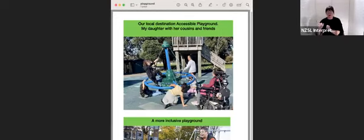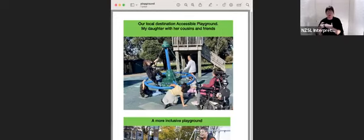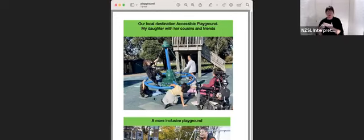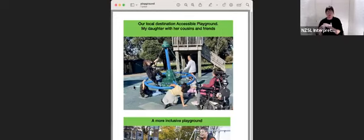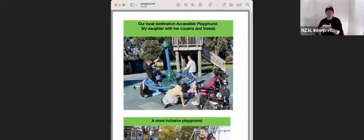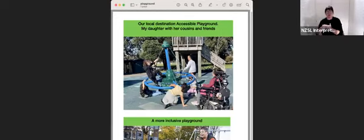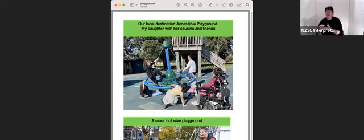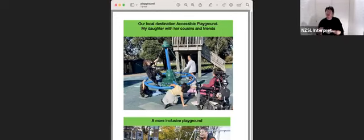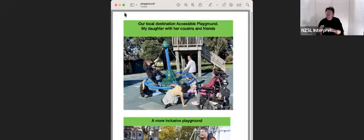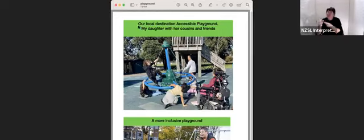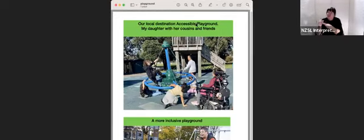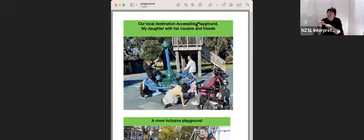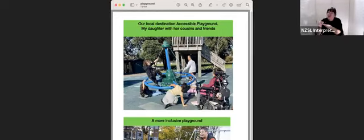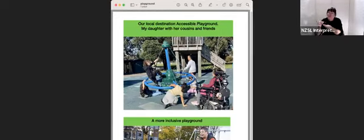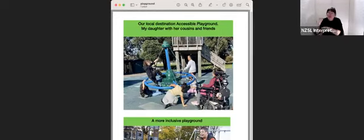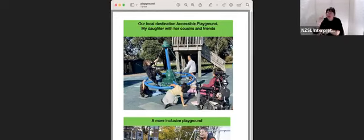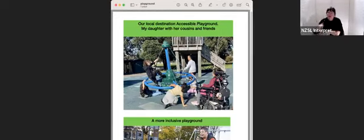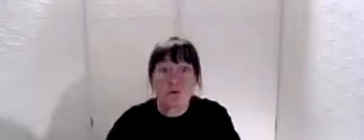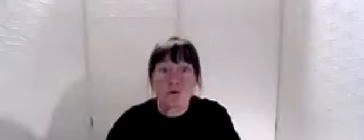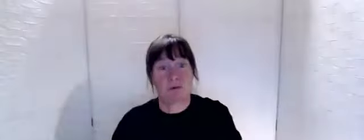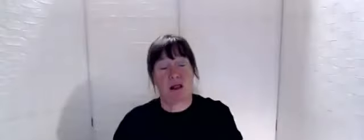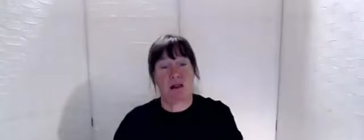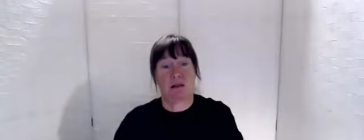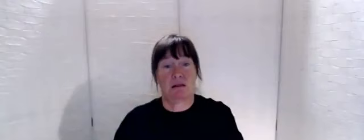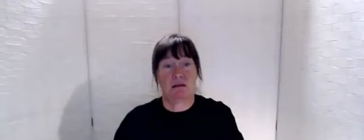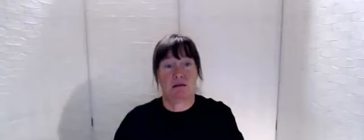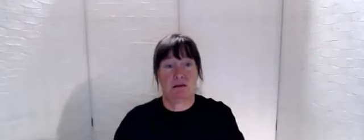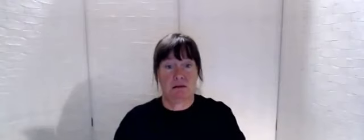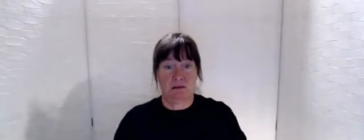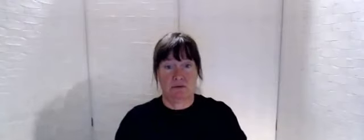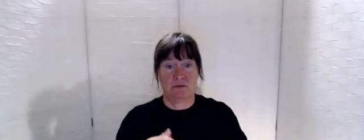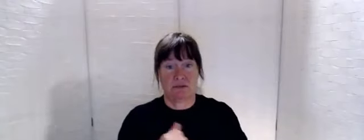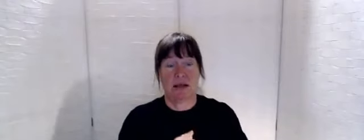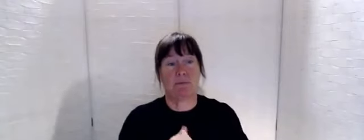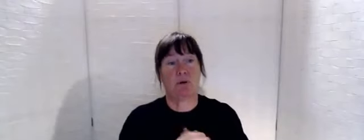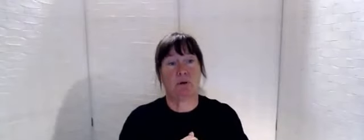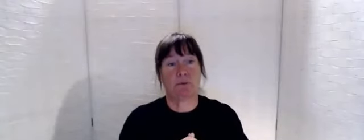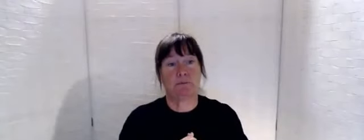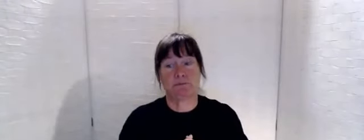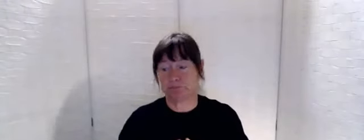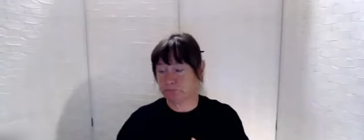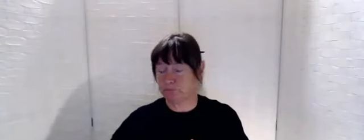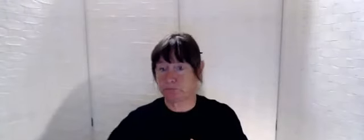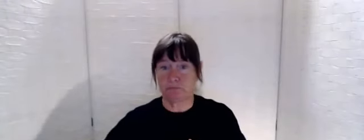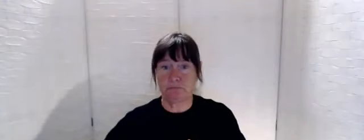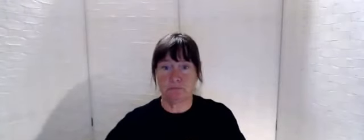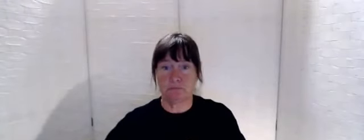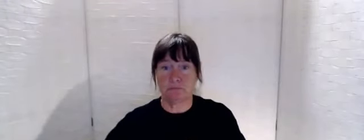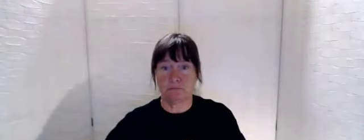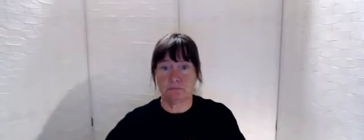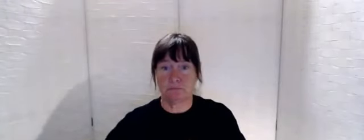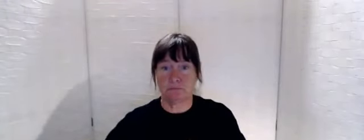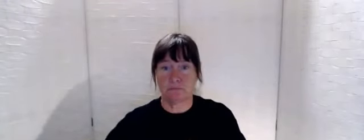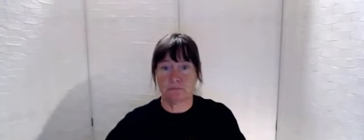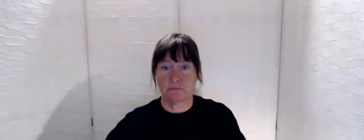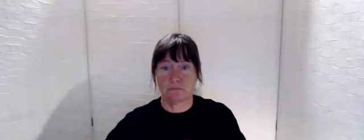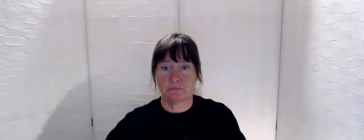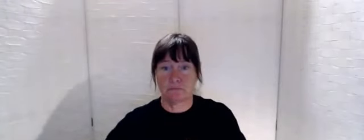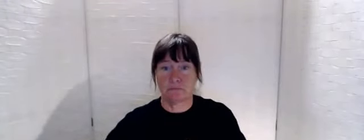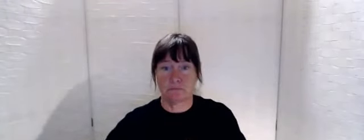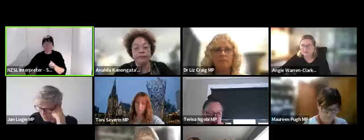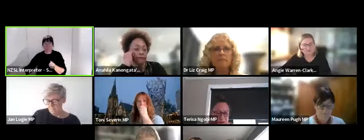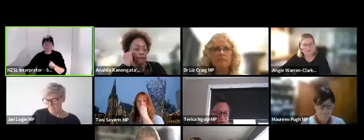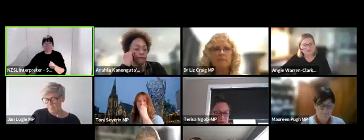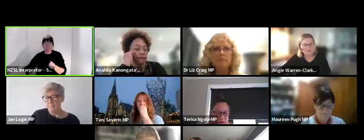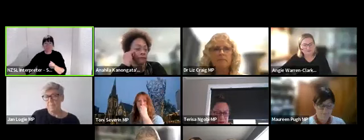listened to either. For example, they recommended that a proper disabled changing